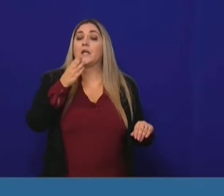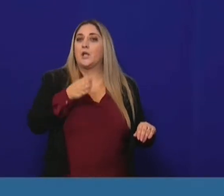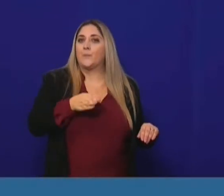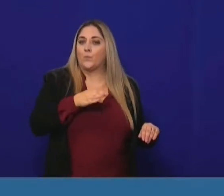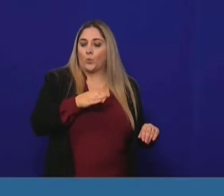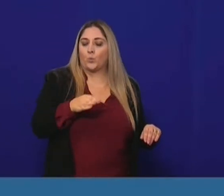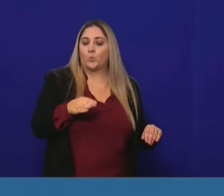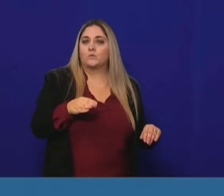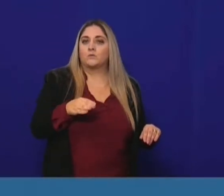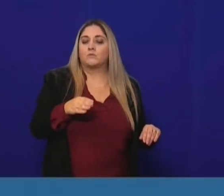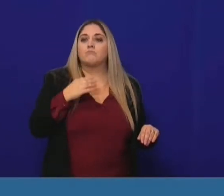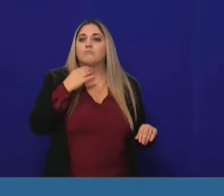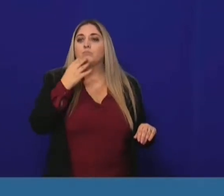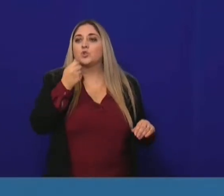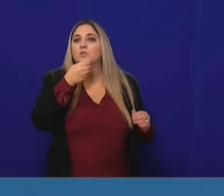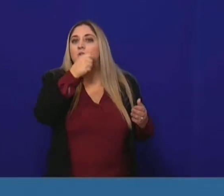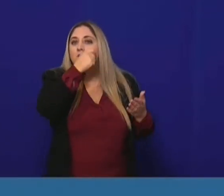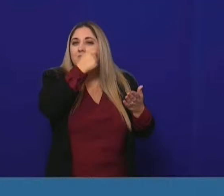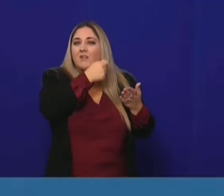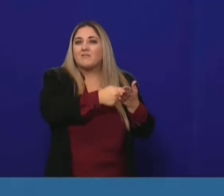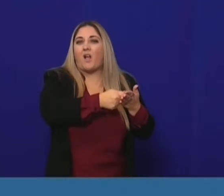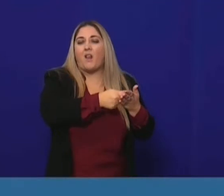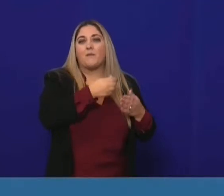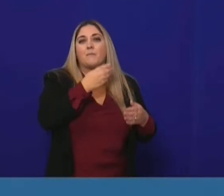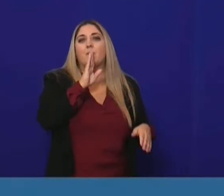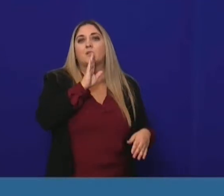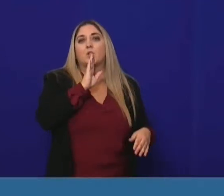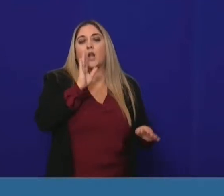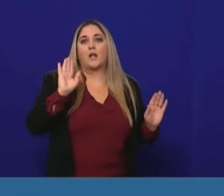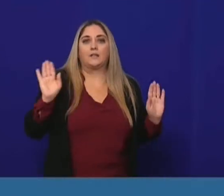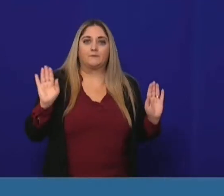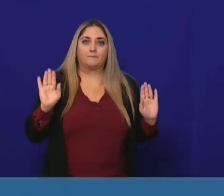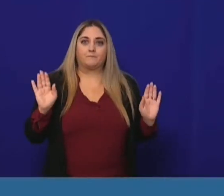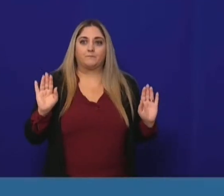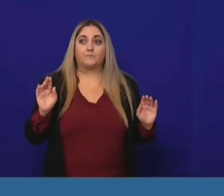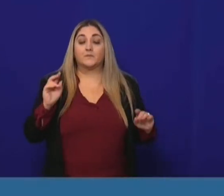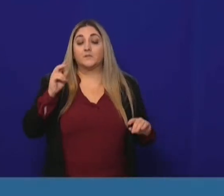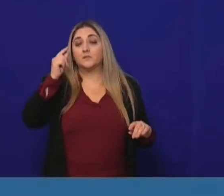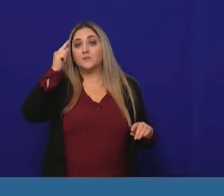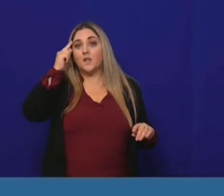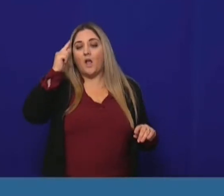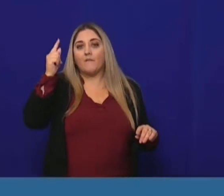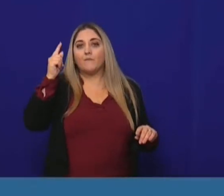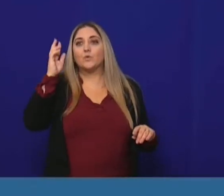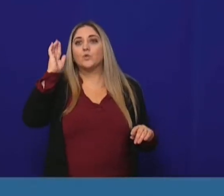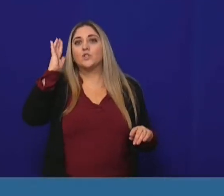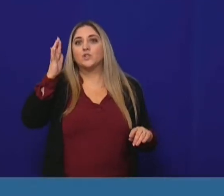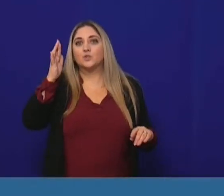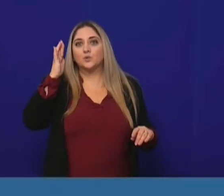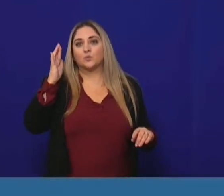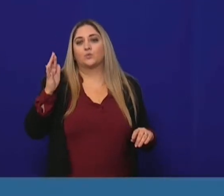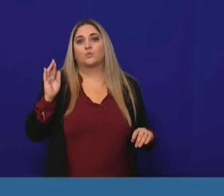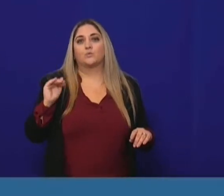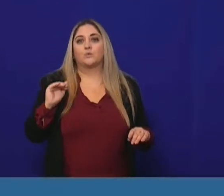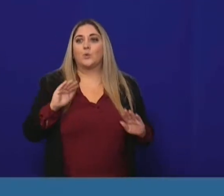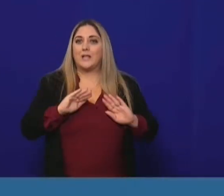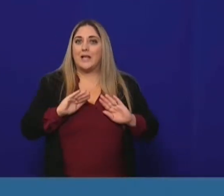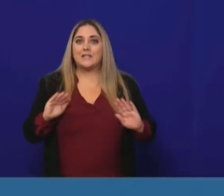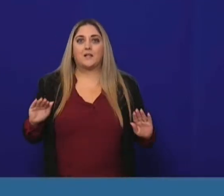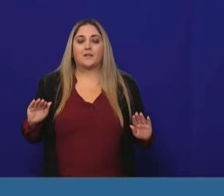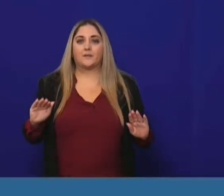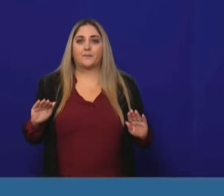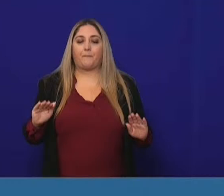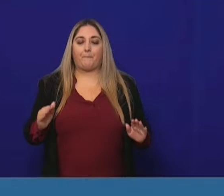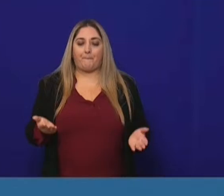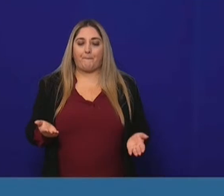iktar friskju, dak nafuhom qiegħda toħroġ ċara mill-epidemioloġija li qegħdin ikollna kemm Malta kif ukoll minn barra u dawn huma n-nies li